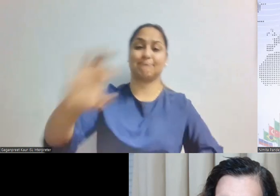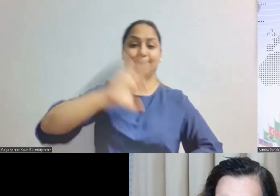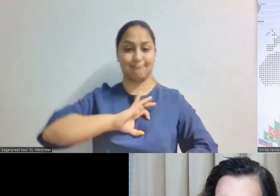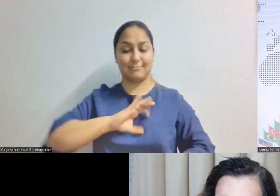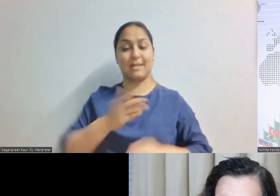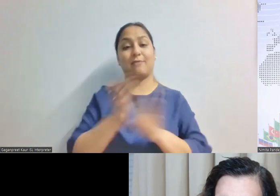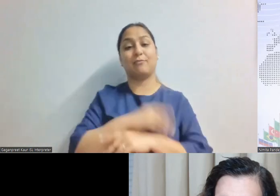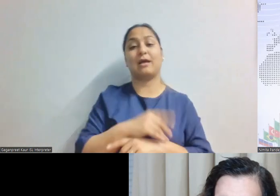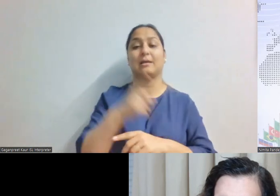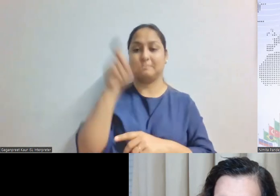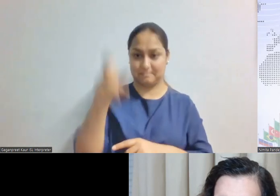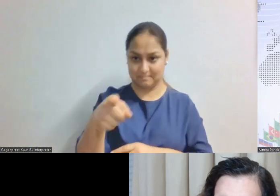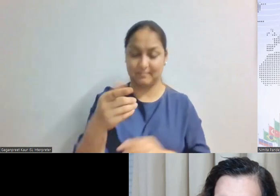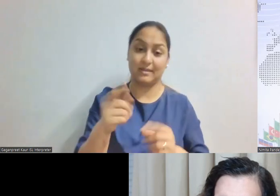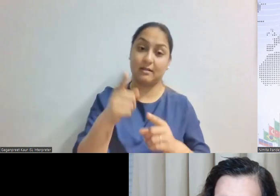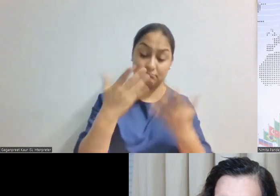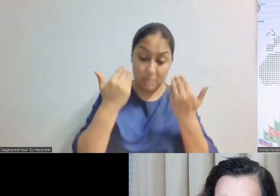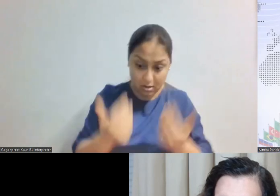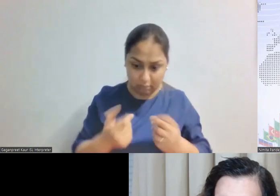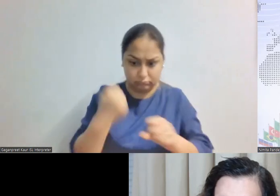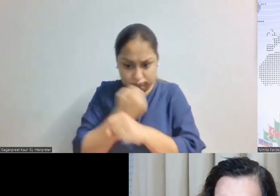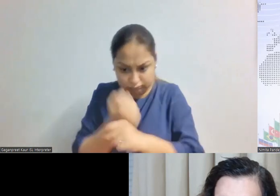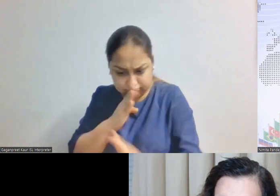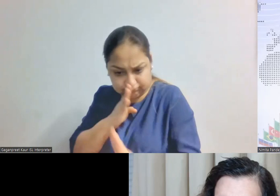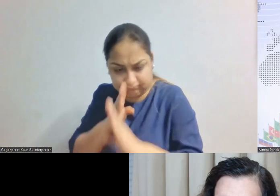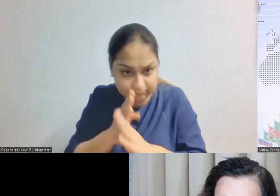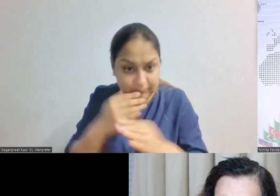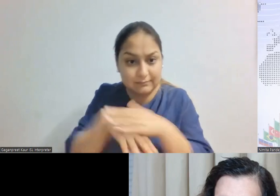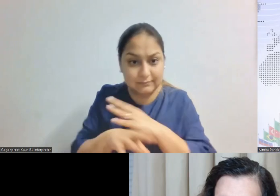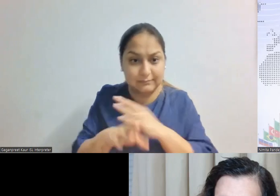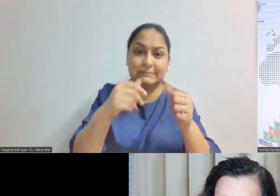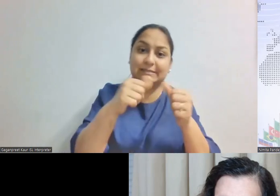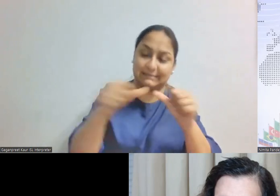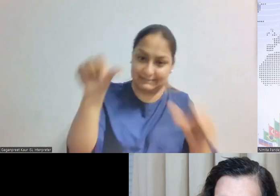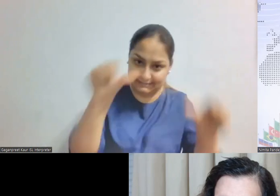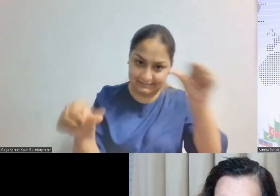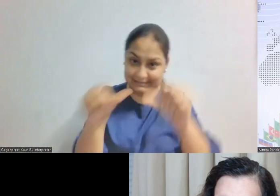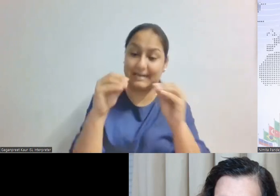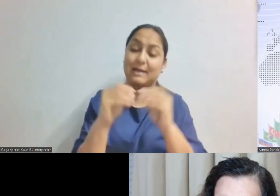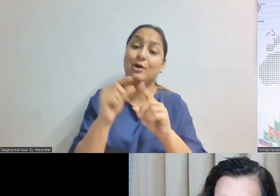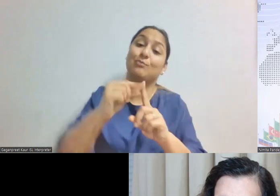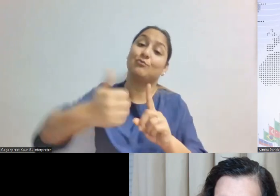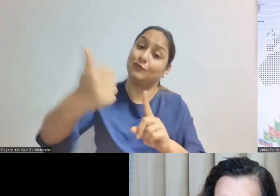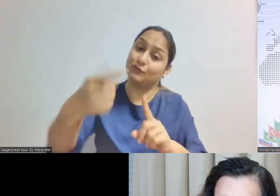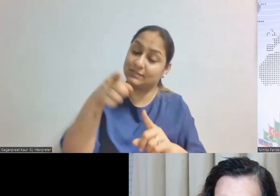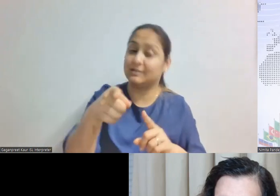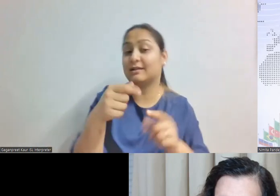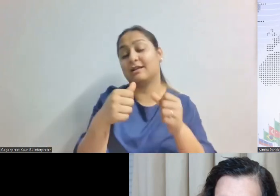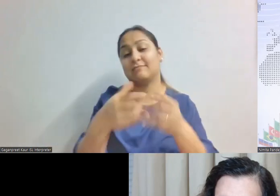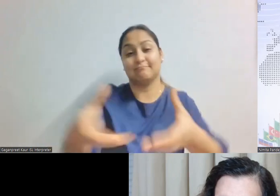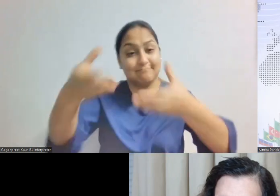active member of the Brazilian Academy of Sciences, Professor Barbosa was awarded